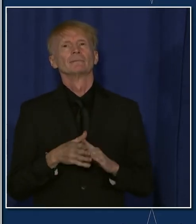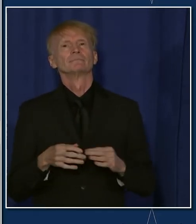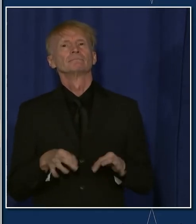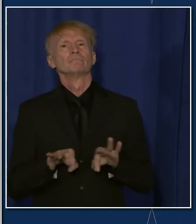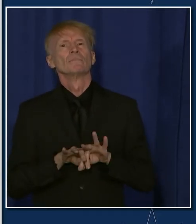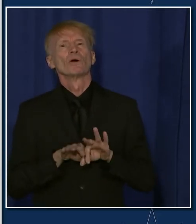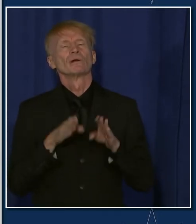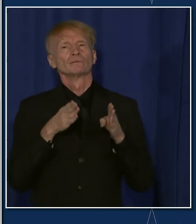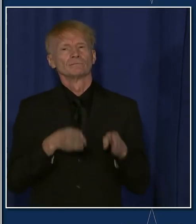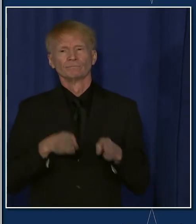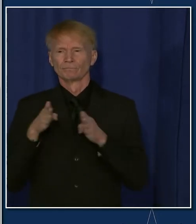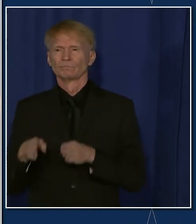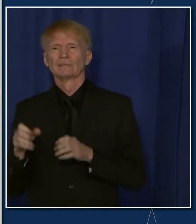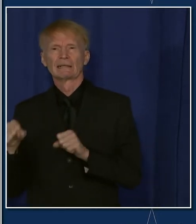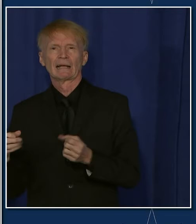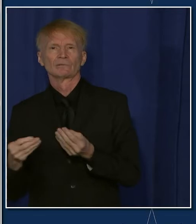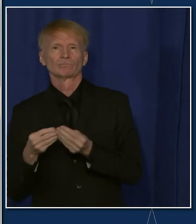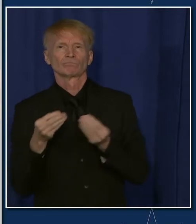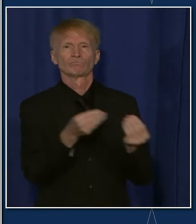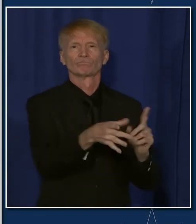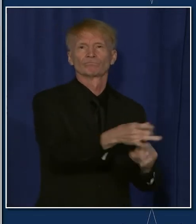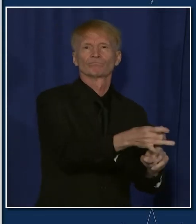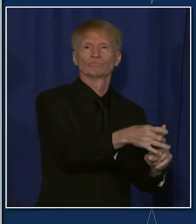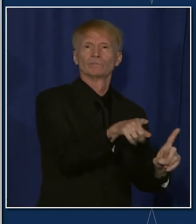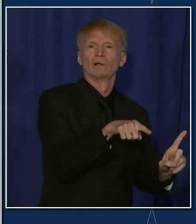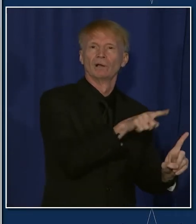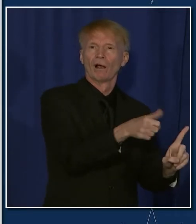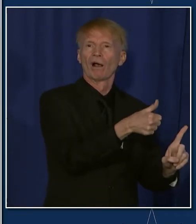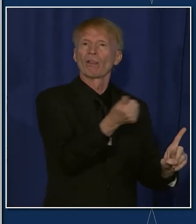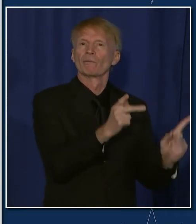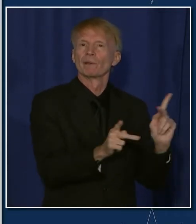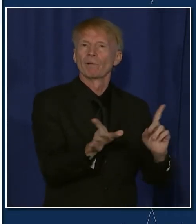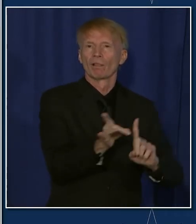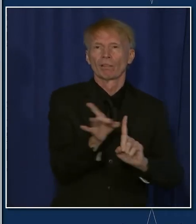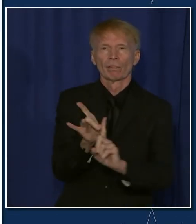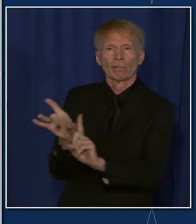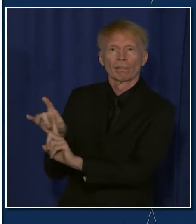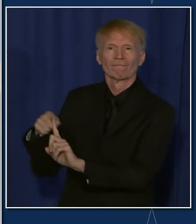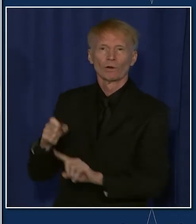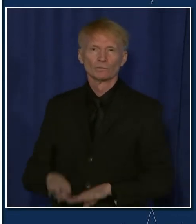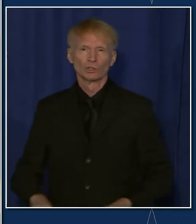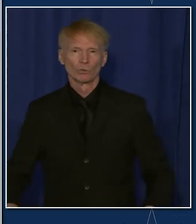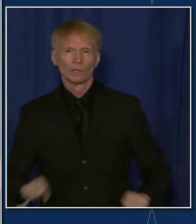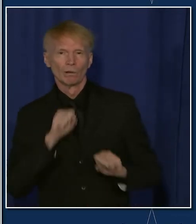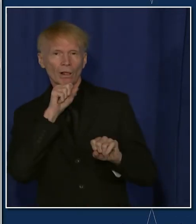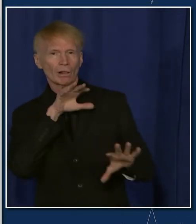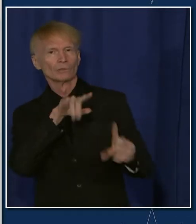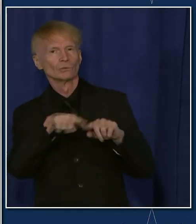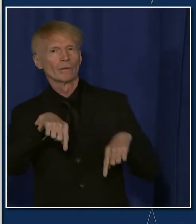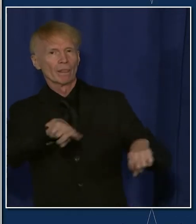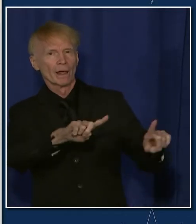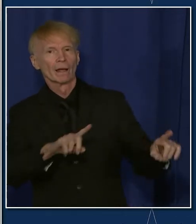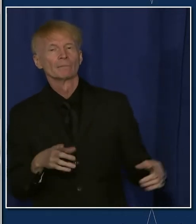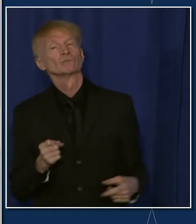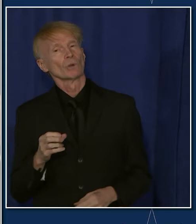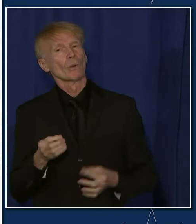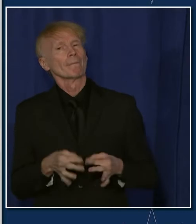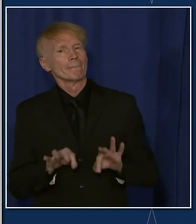transmission to other people. And this is the reason why it's so important to vaccinate them and protect